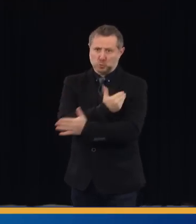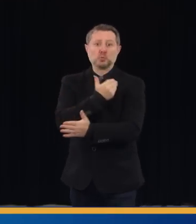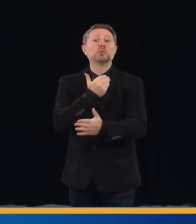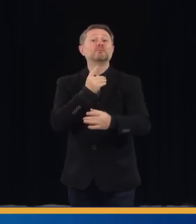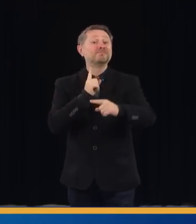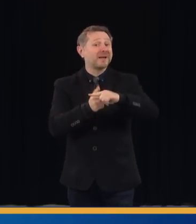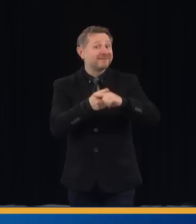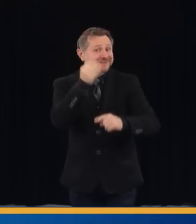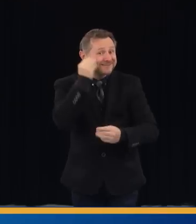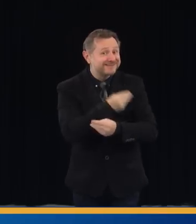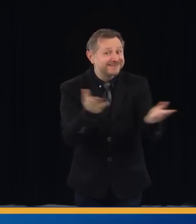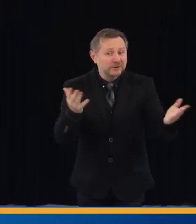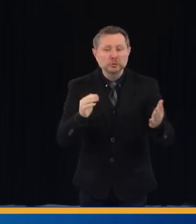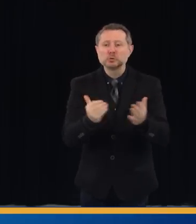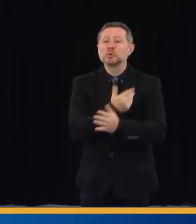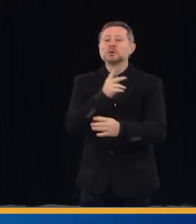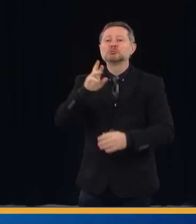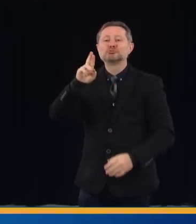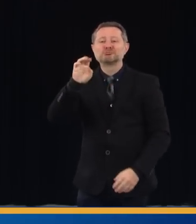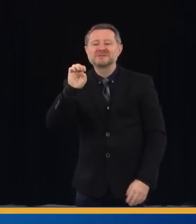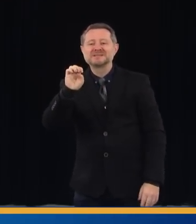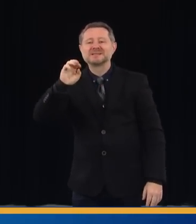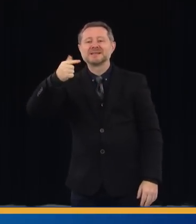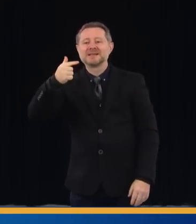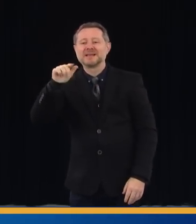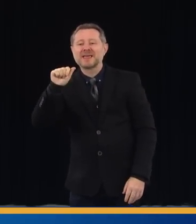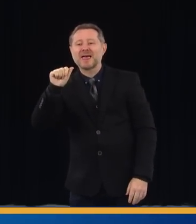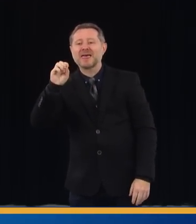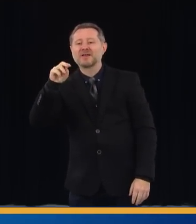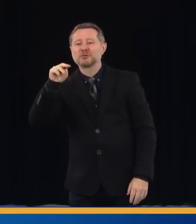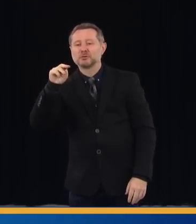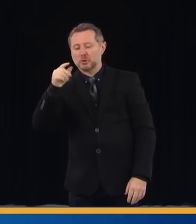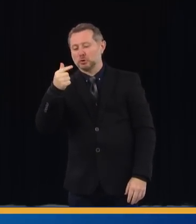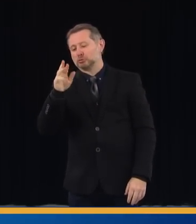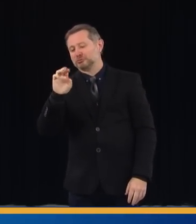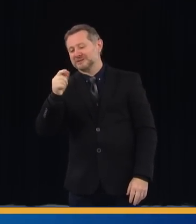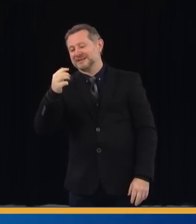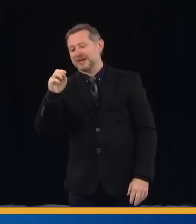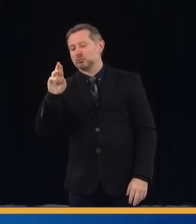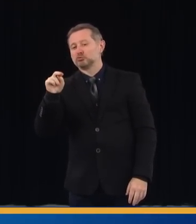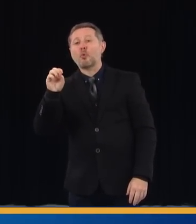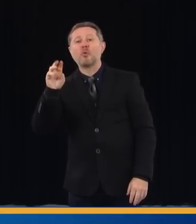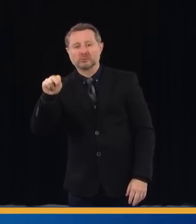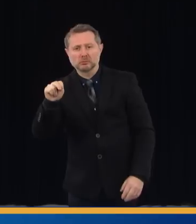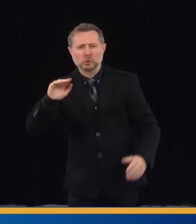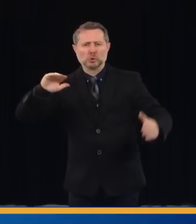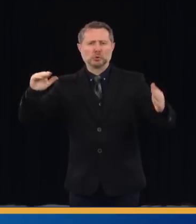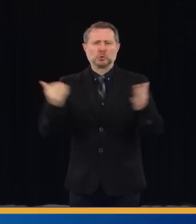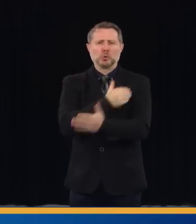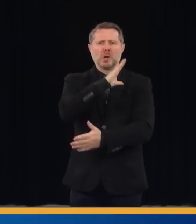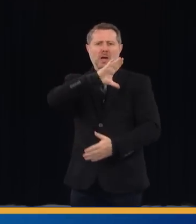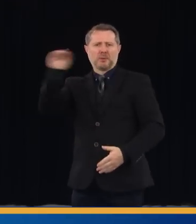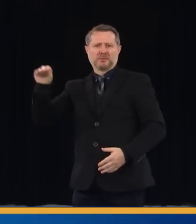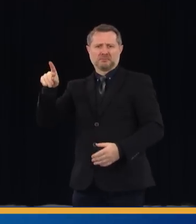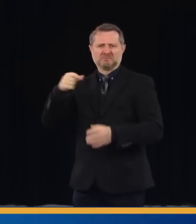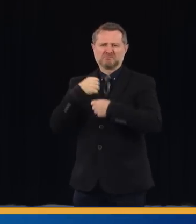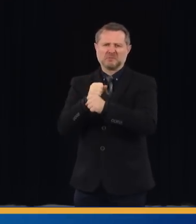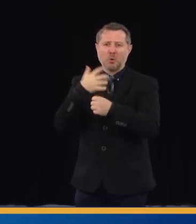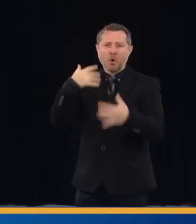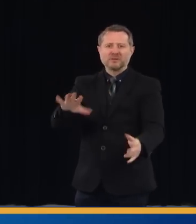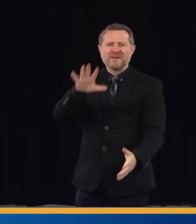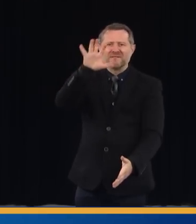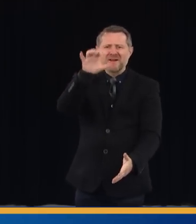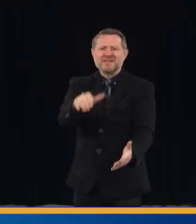which is a great New York company, has created 500,000 testing kits at no charge. Thank you,